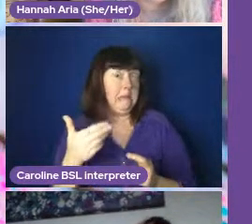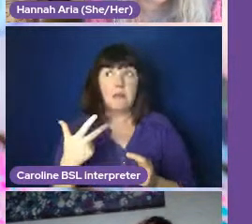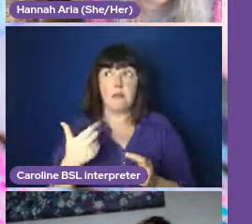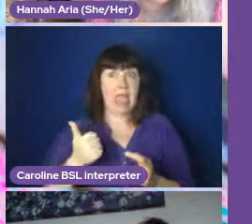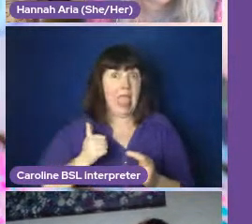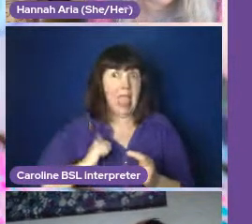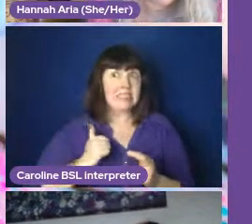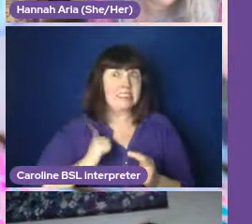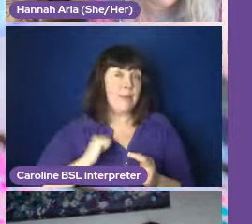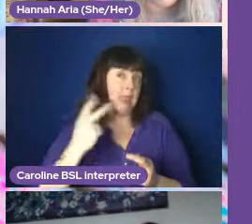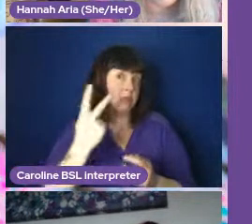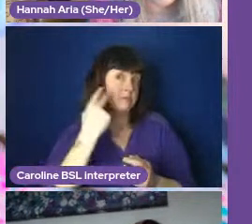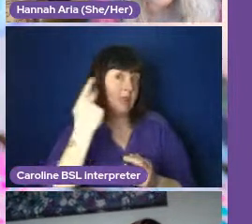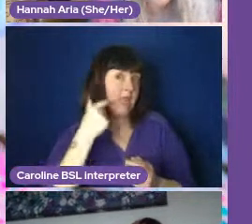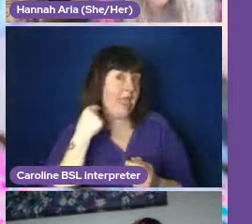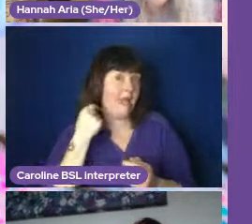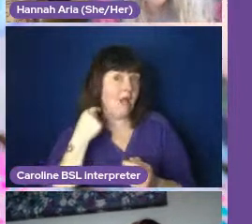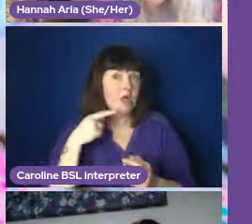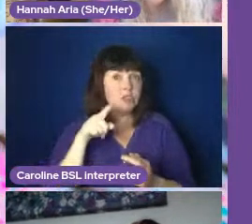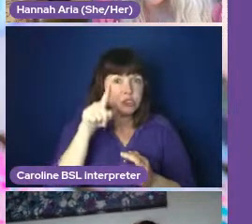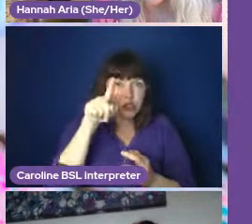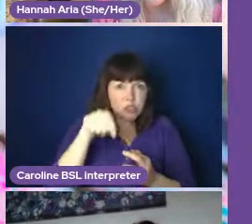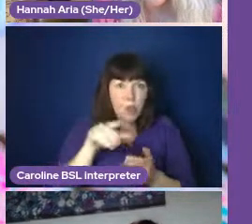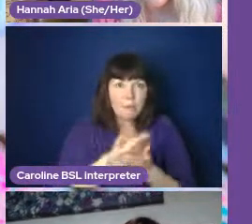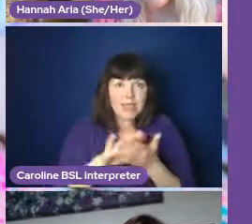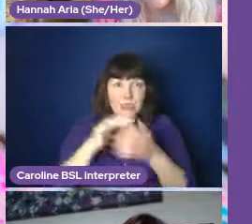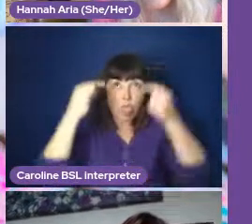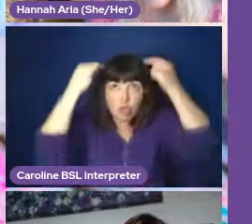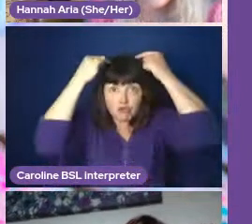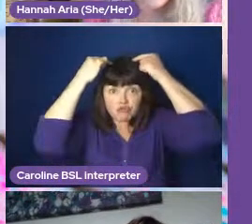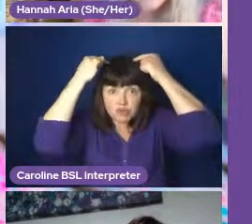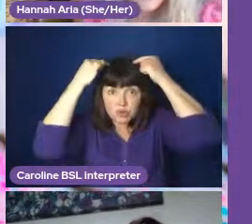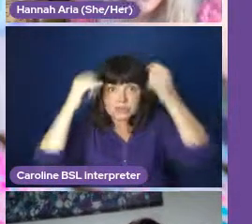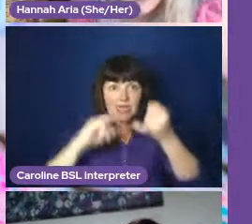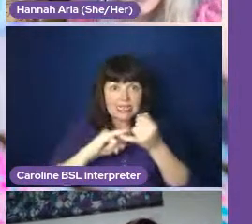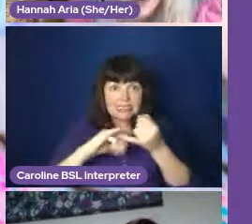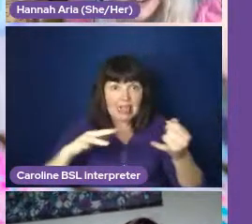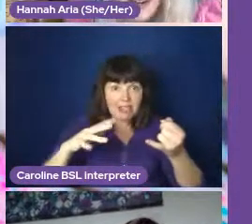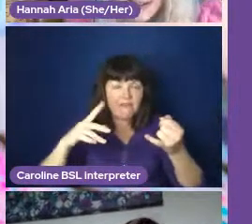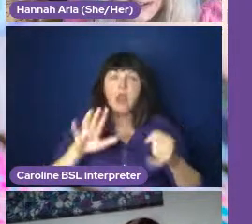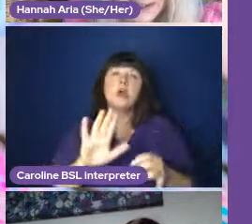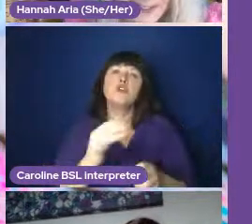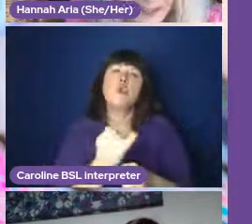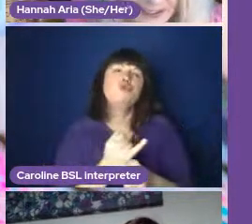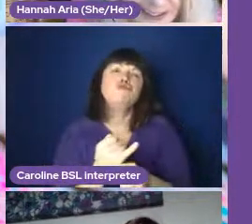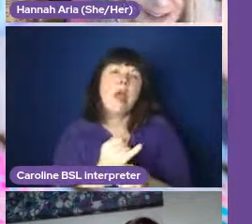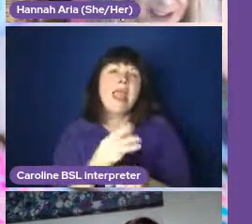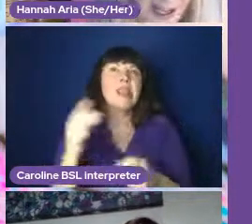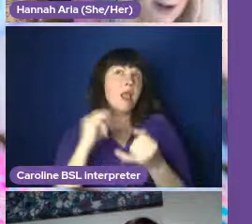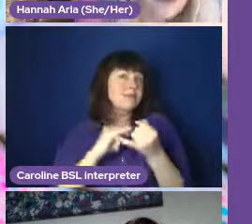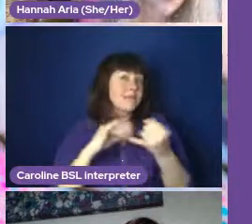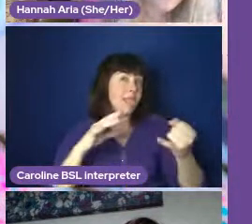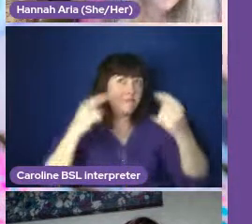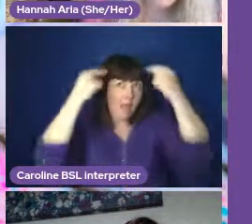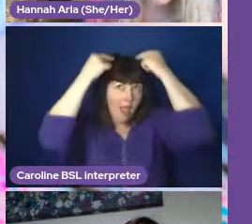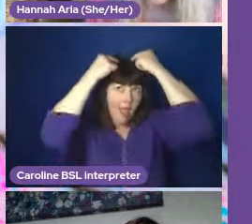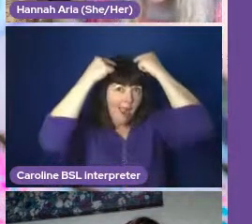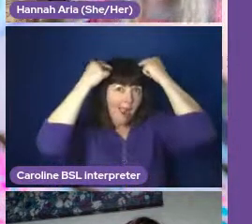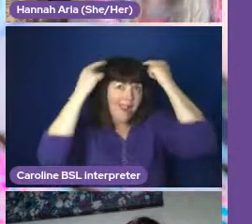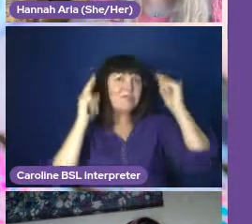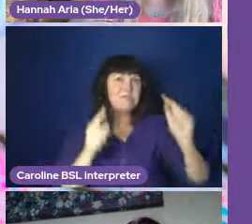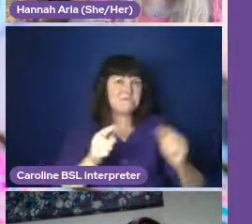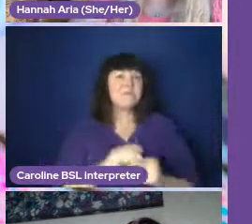grey, silver hair coming through. Ooh, the roots. I like that. Beautiful. Yeah, I'm